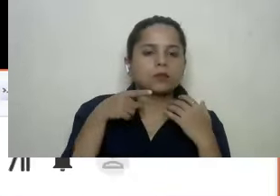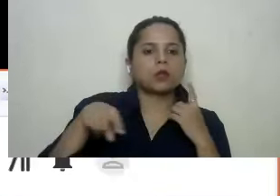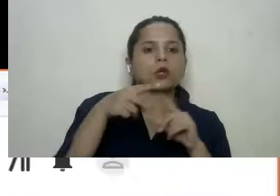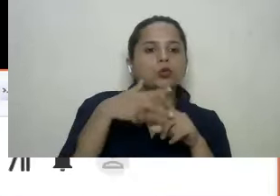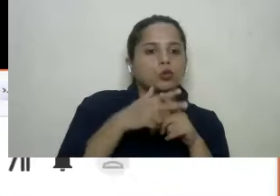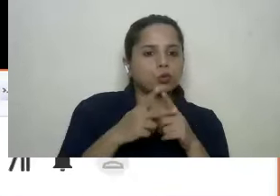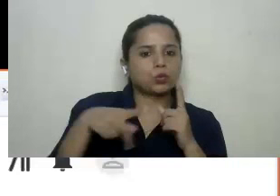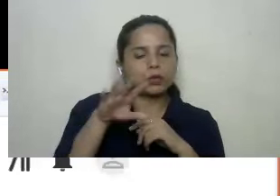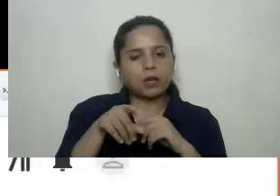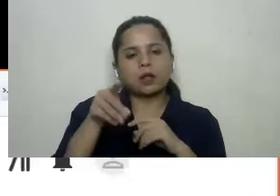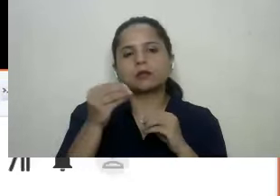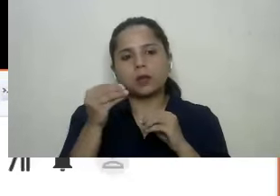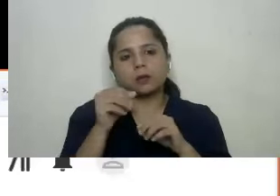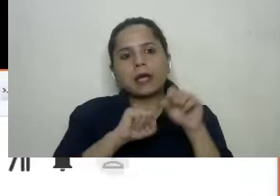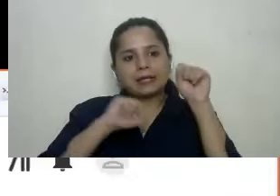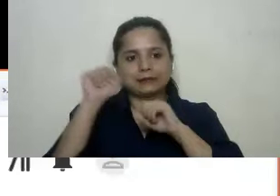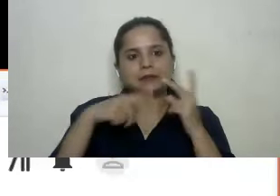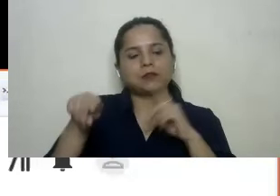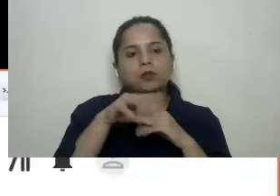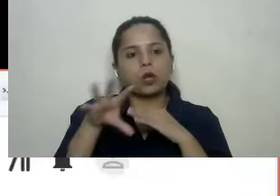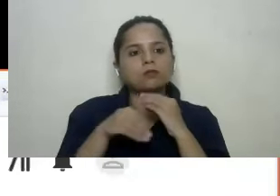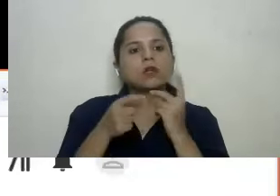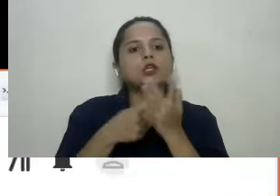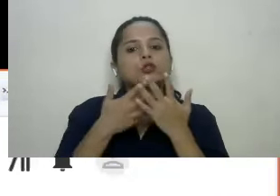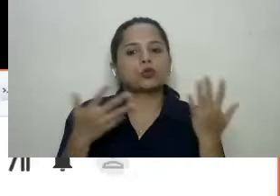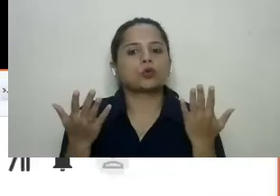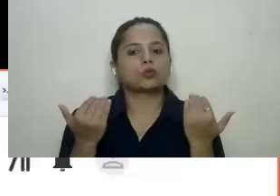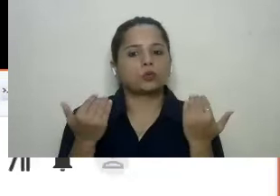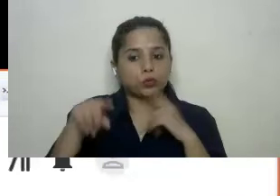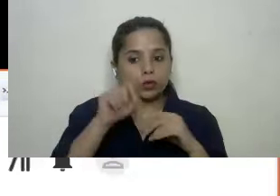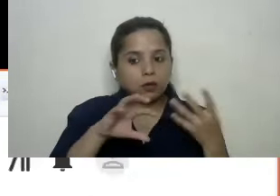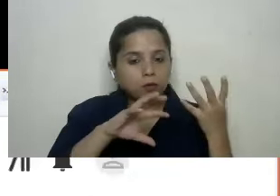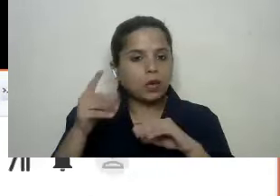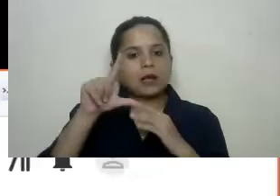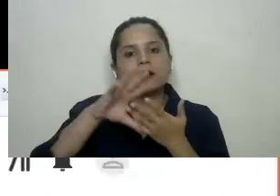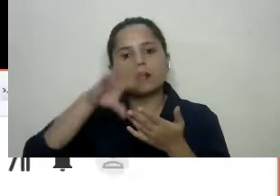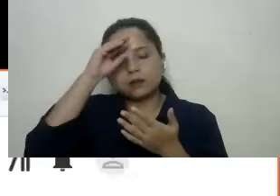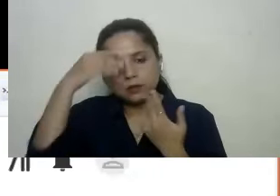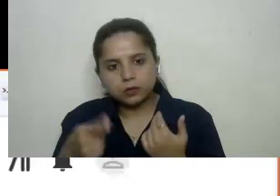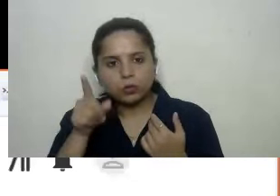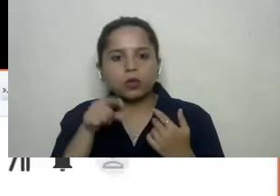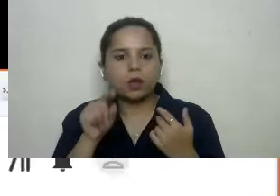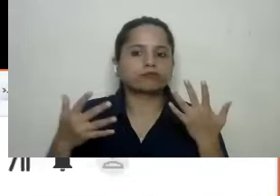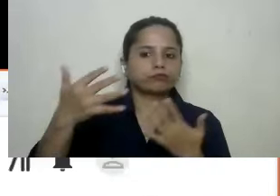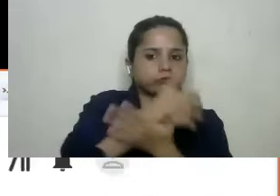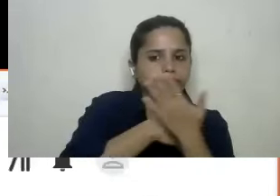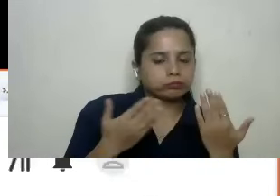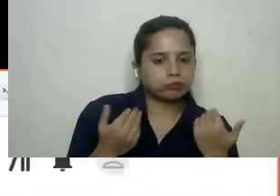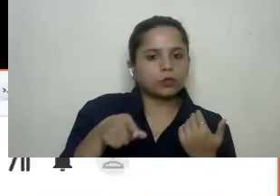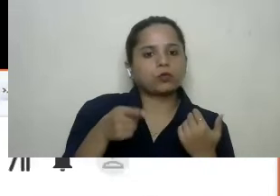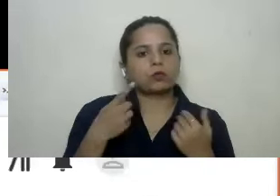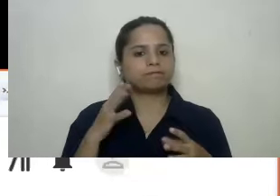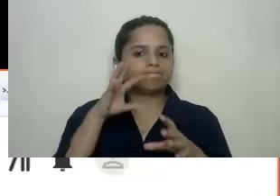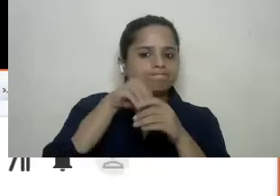your exercises as well as additional resources. You can create lessons, you can create collections, and you can get involved